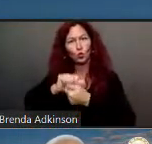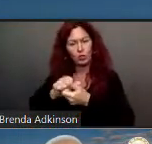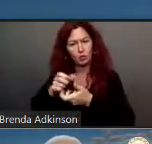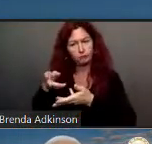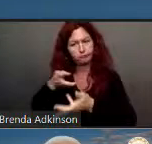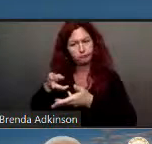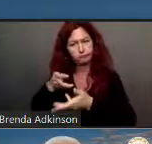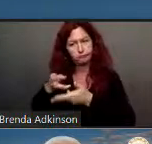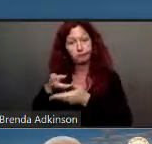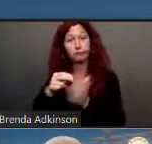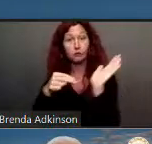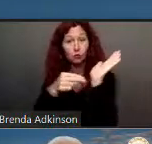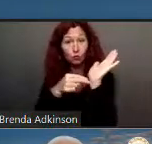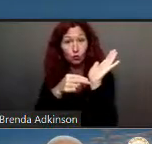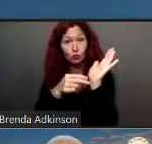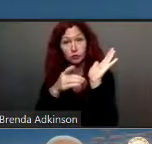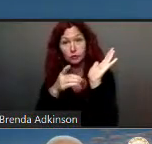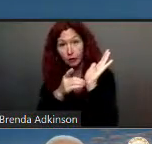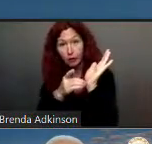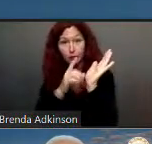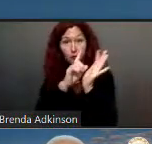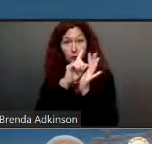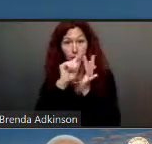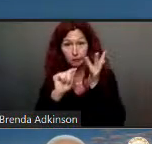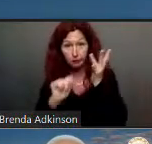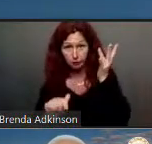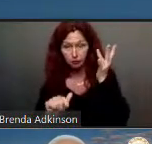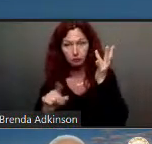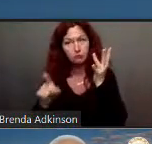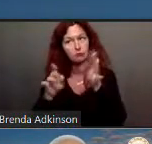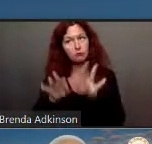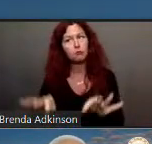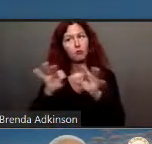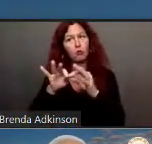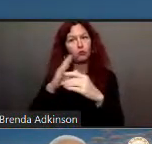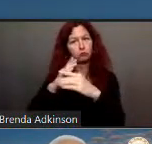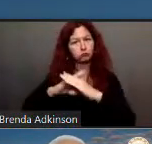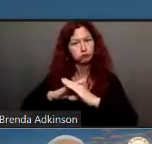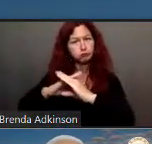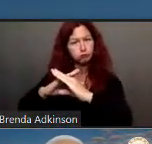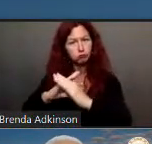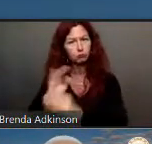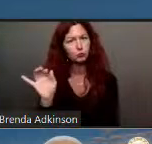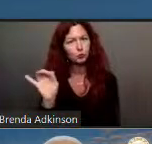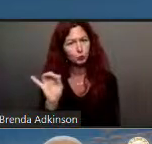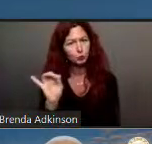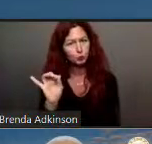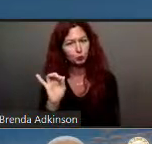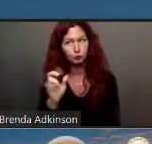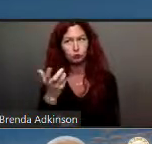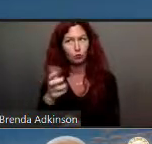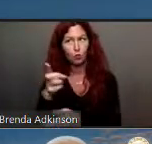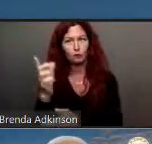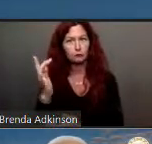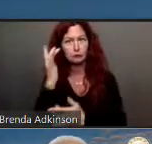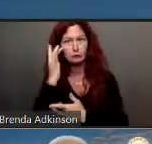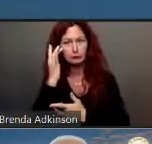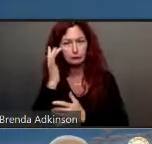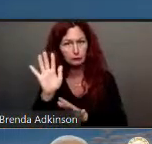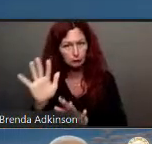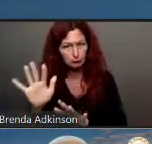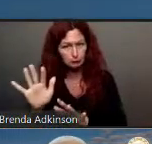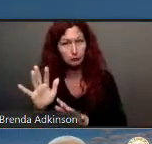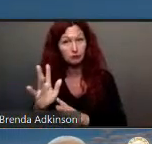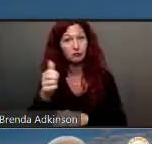been at it for more than 3 months, and they have made huge sacrifices, often staying away from their own families to continue to save patients.